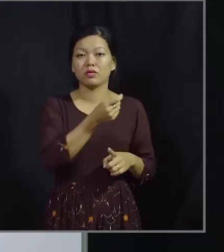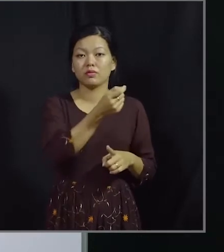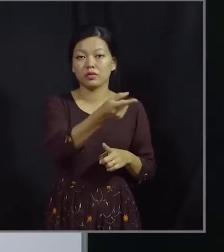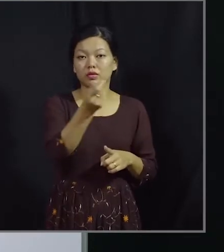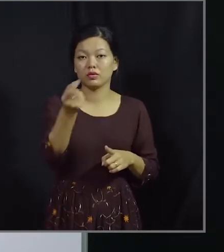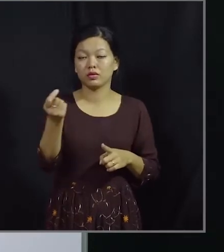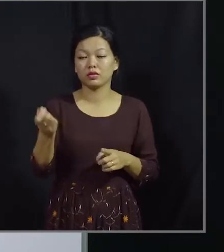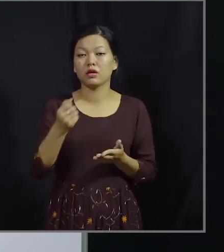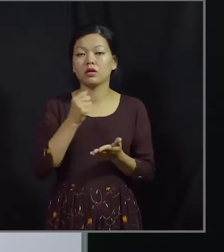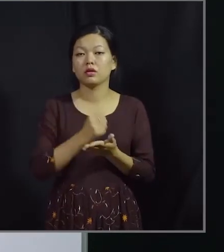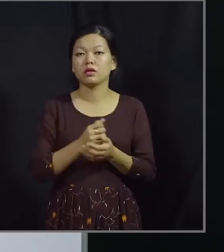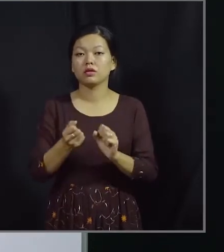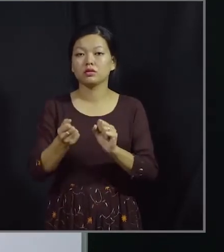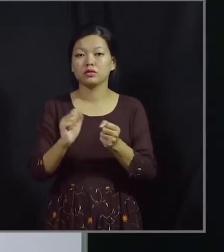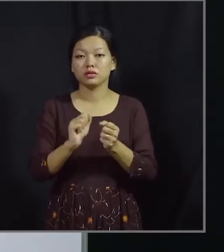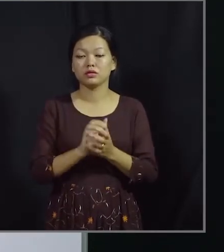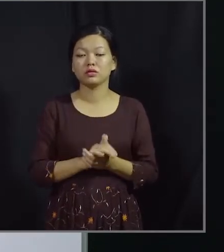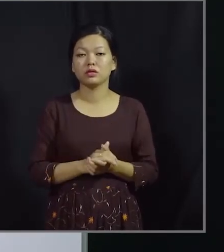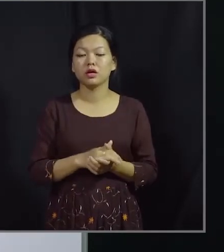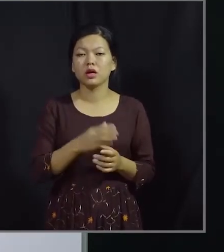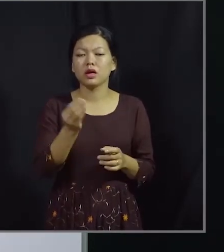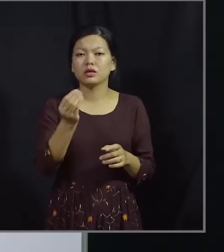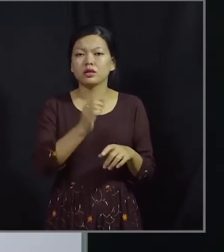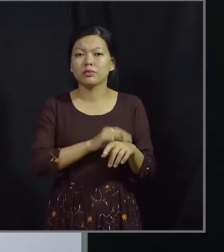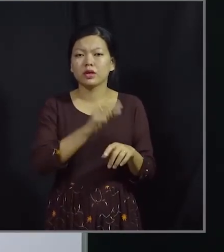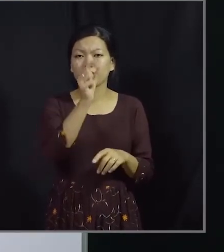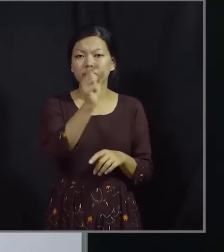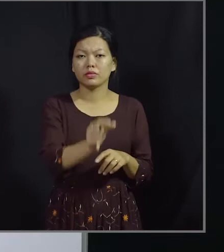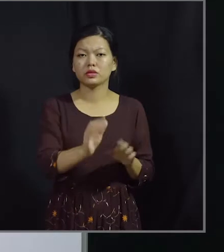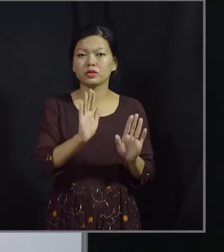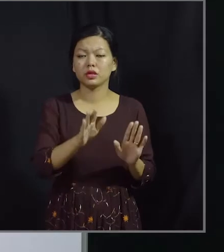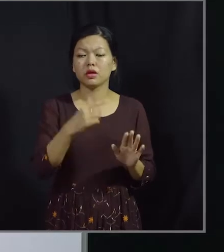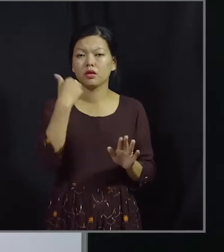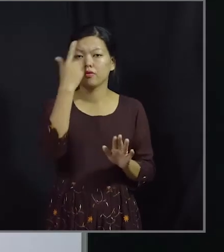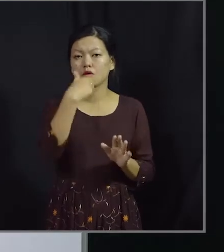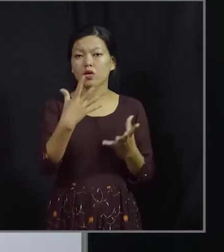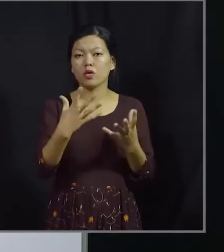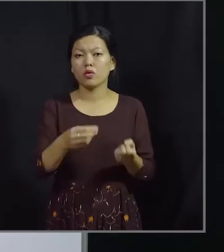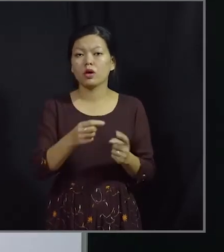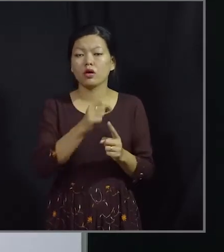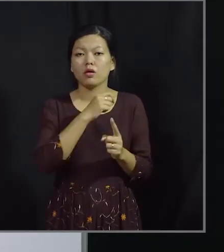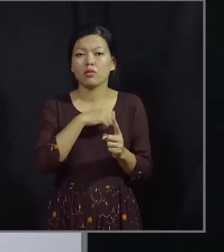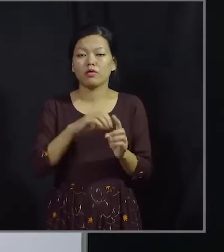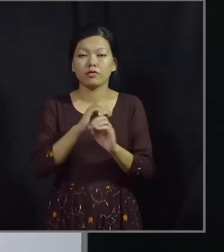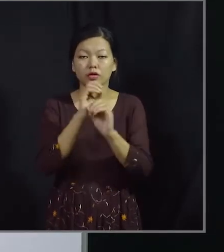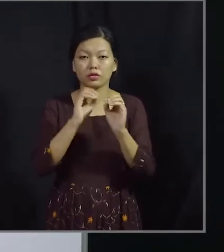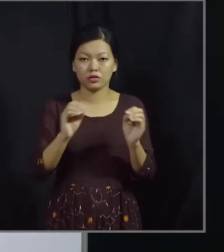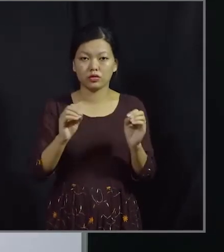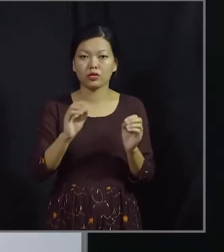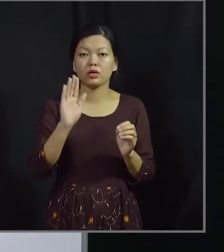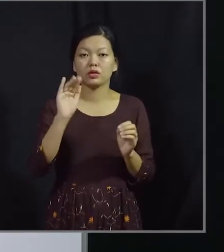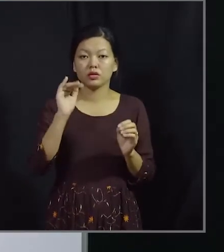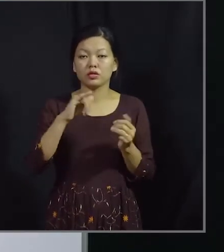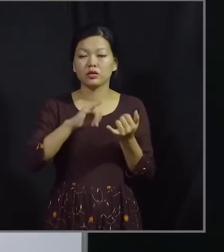We have sacrificing partners with the incoming of partners. So sacrificing partner